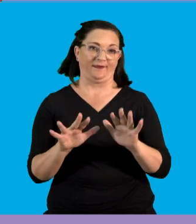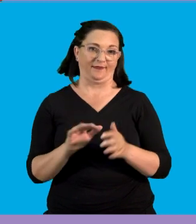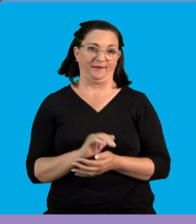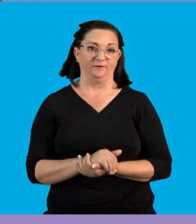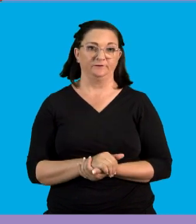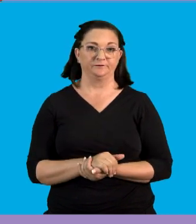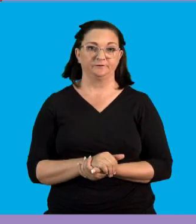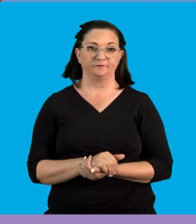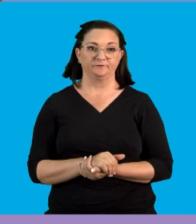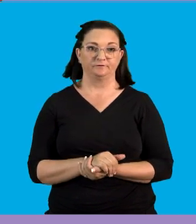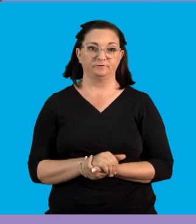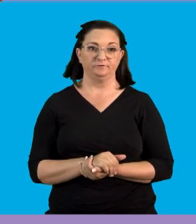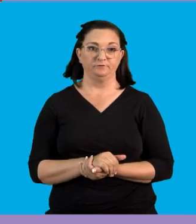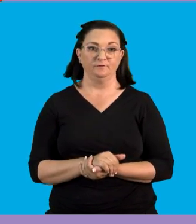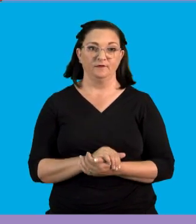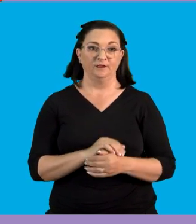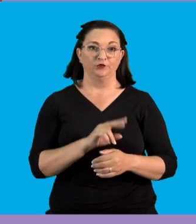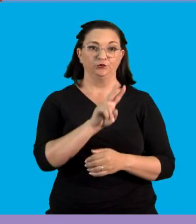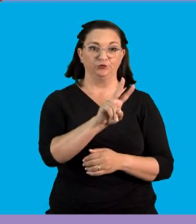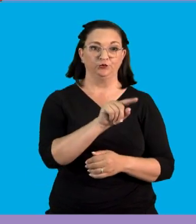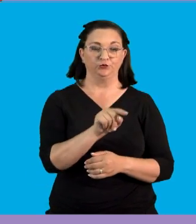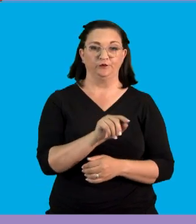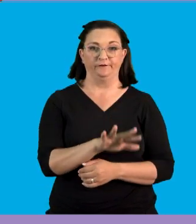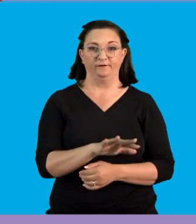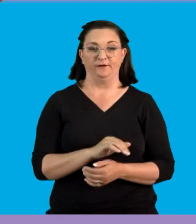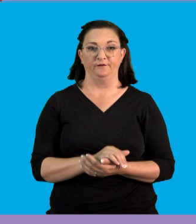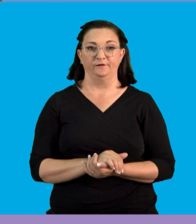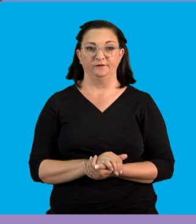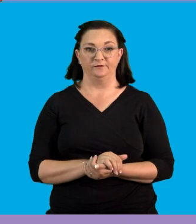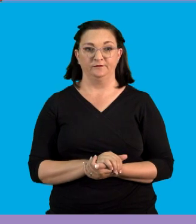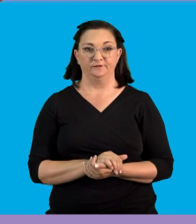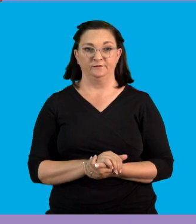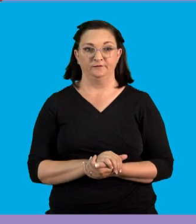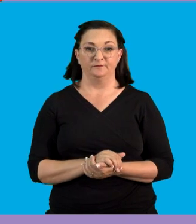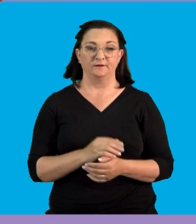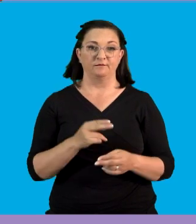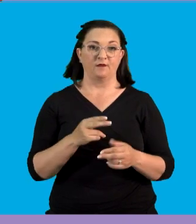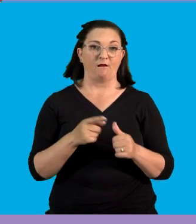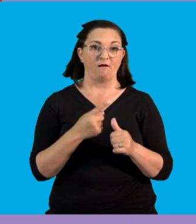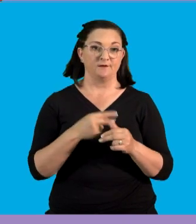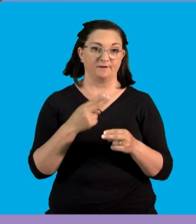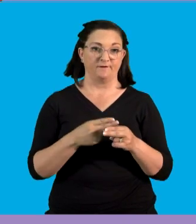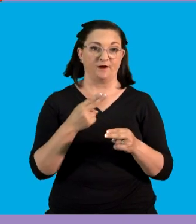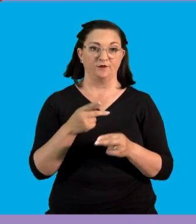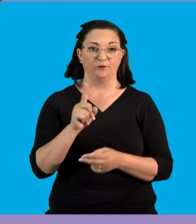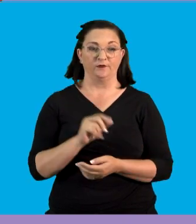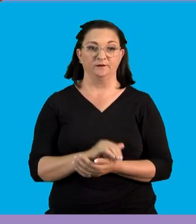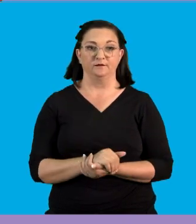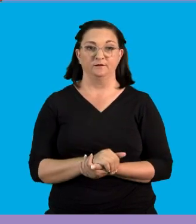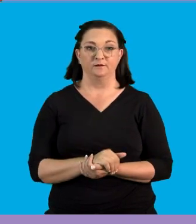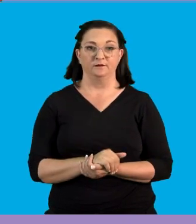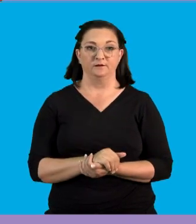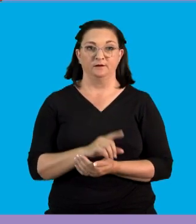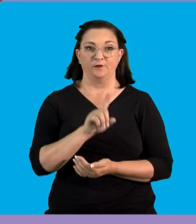10. So that is going to give us a fraction of 2/5. And our final answer is going to